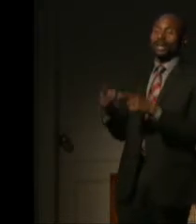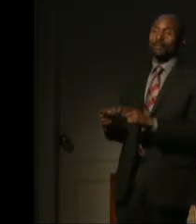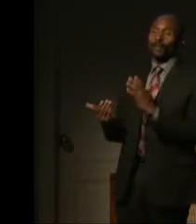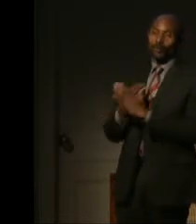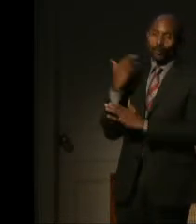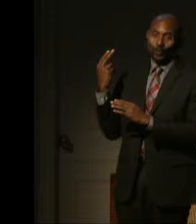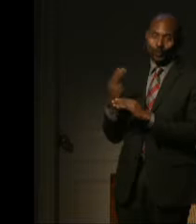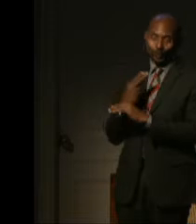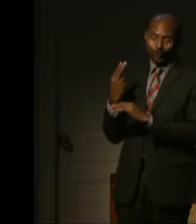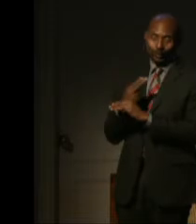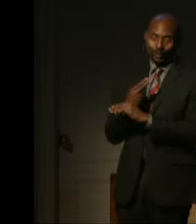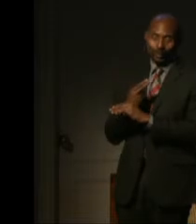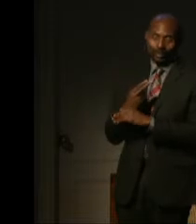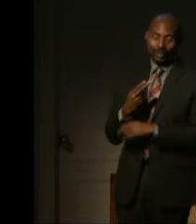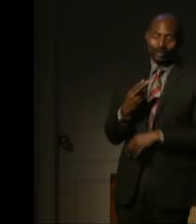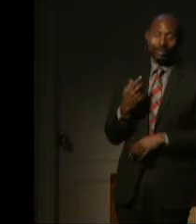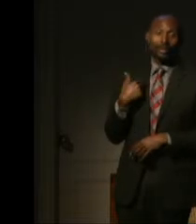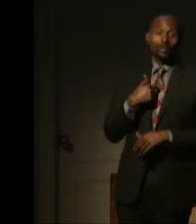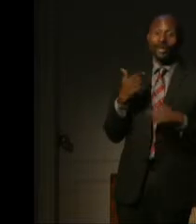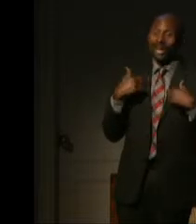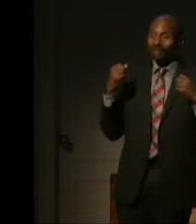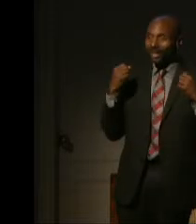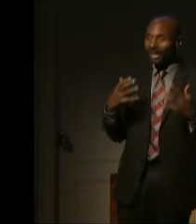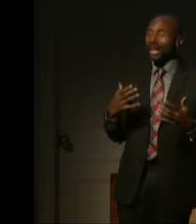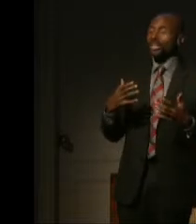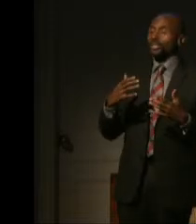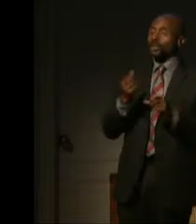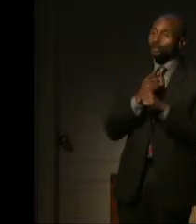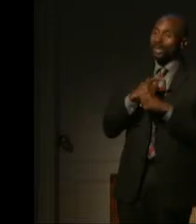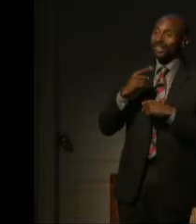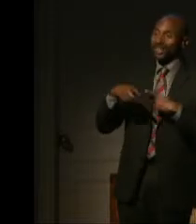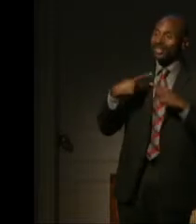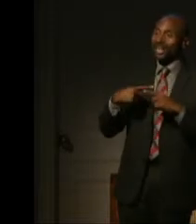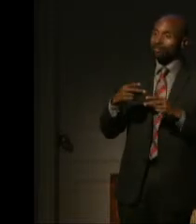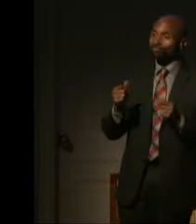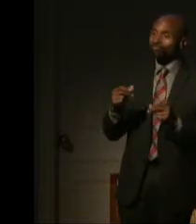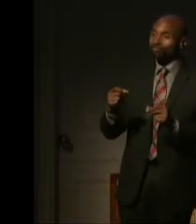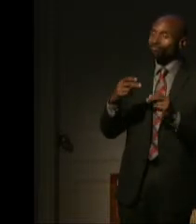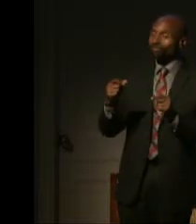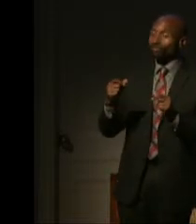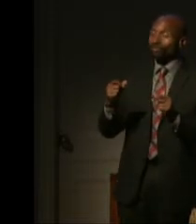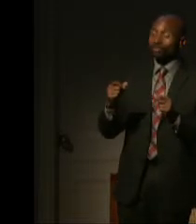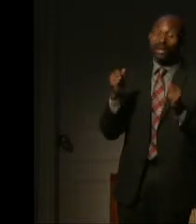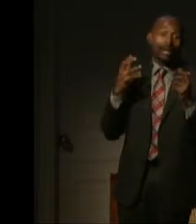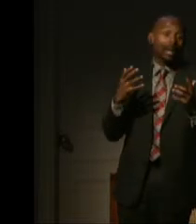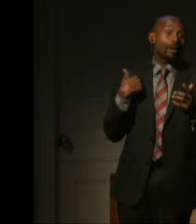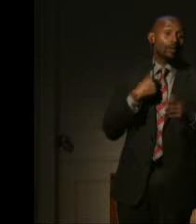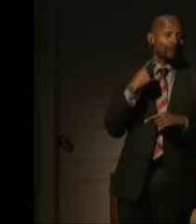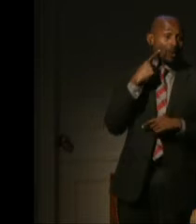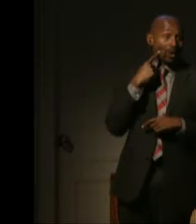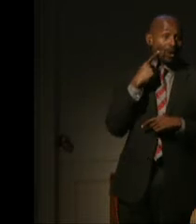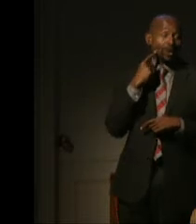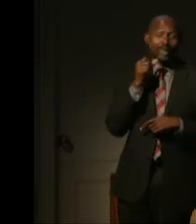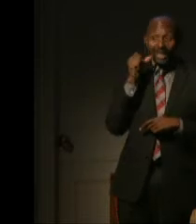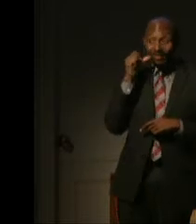There's a lot to turbocharge this cycle, and a lot that we've heard over the course of yesterday and today. There